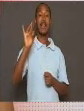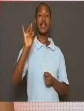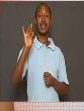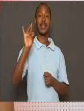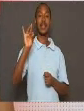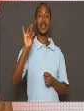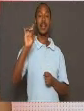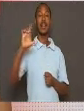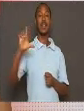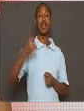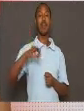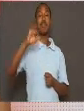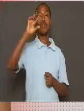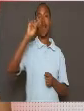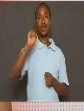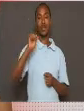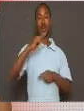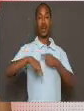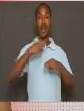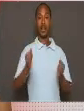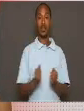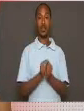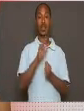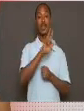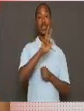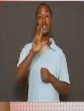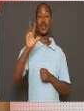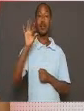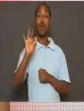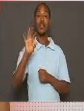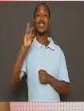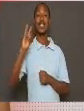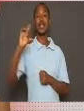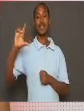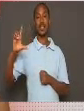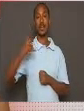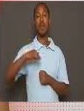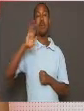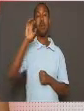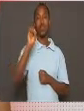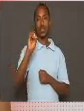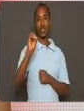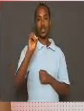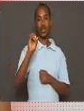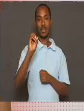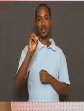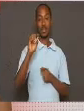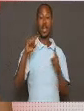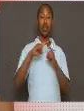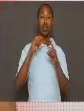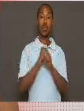16.8 liters of nitrogen reacts with 33.6 liters of